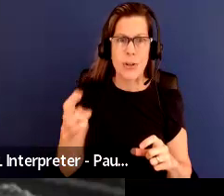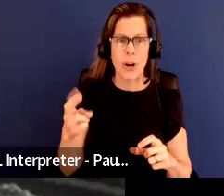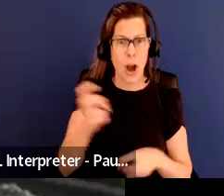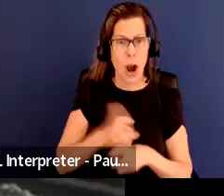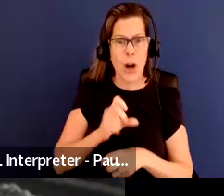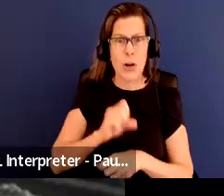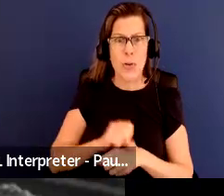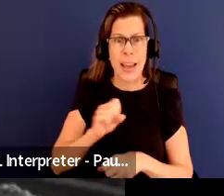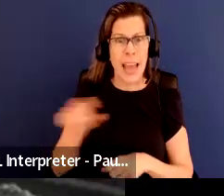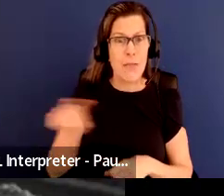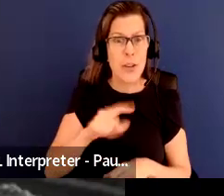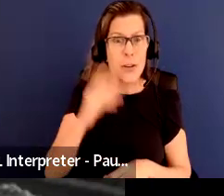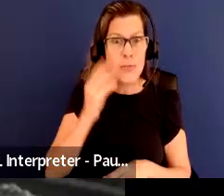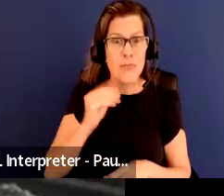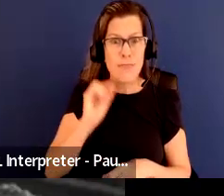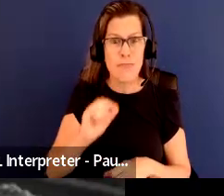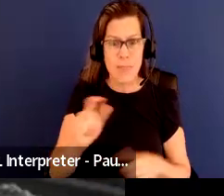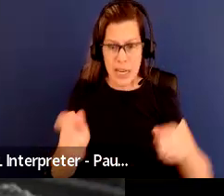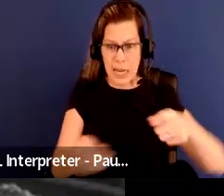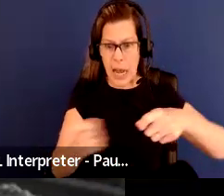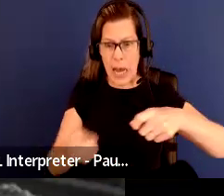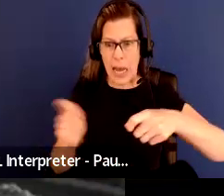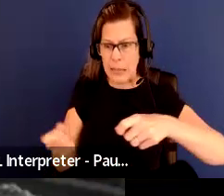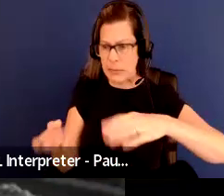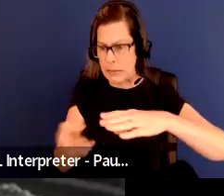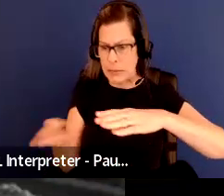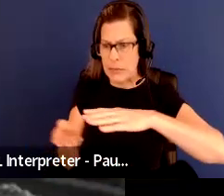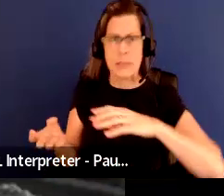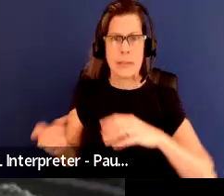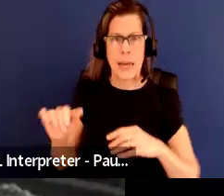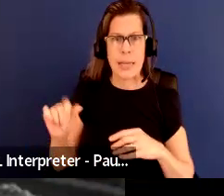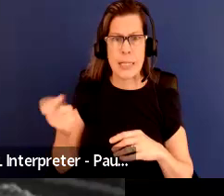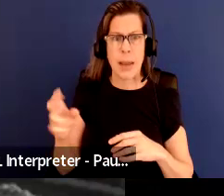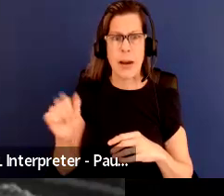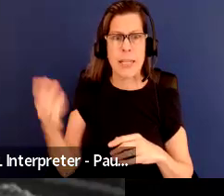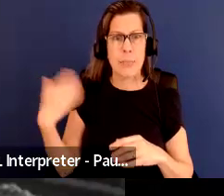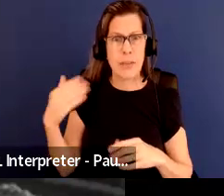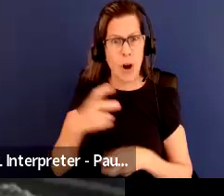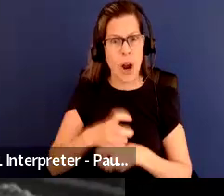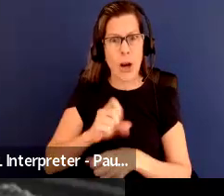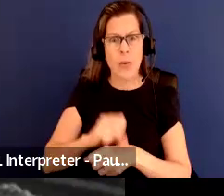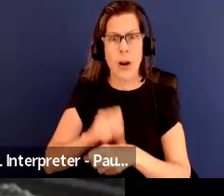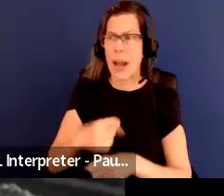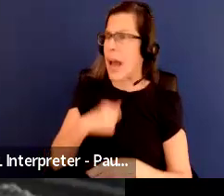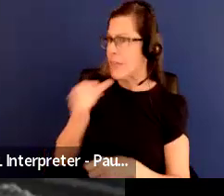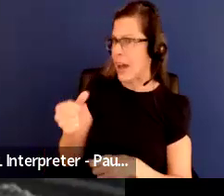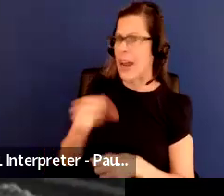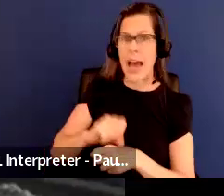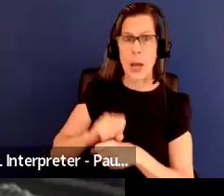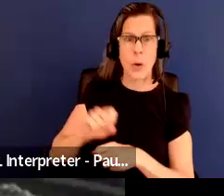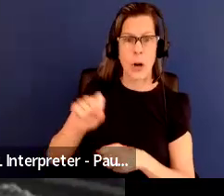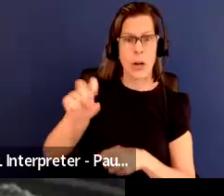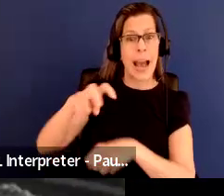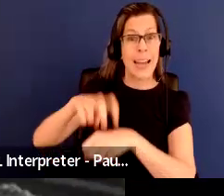me know if you've cut asparagus before. Go ahead and put that in the chat. With a cuchillo. I had not cut asparagus before. I used to work in the beet fields of